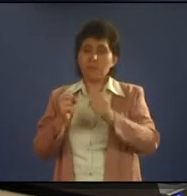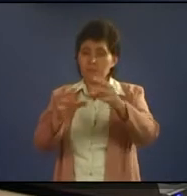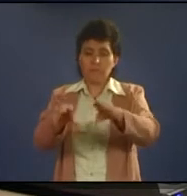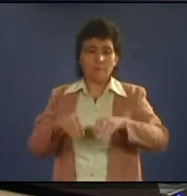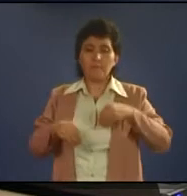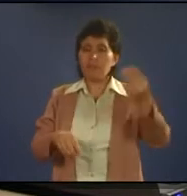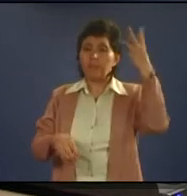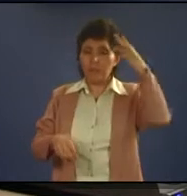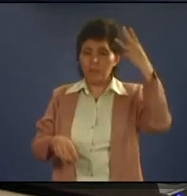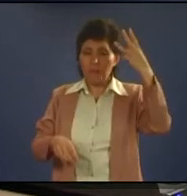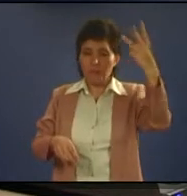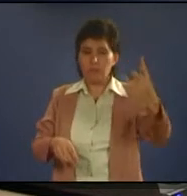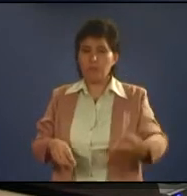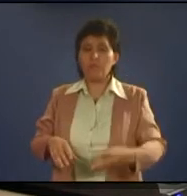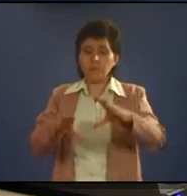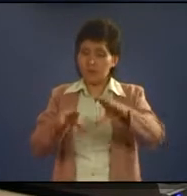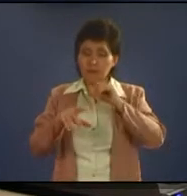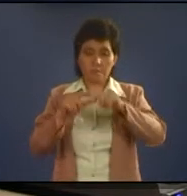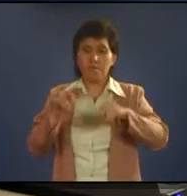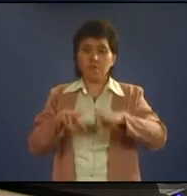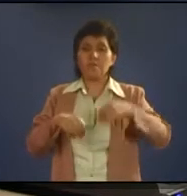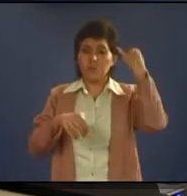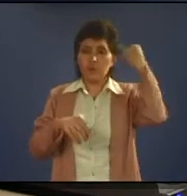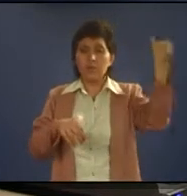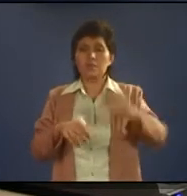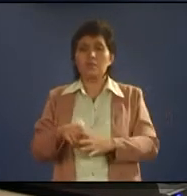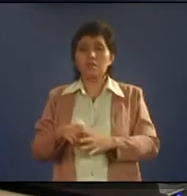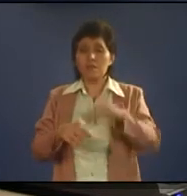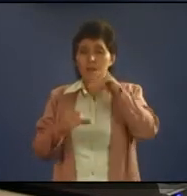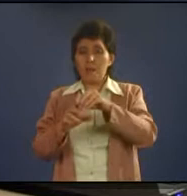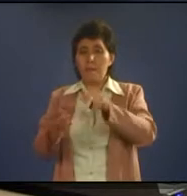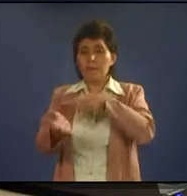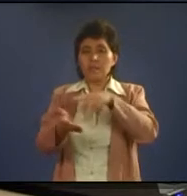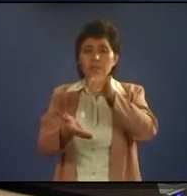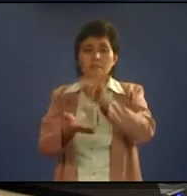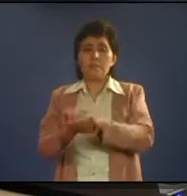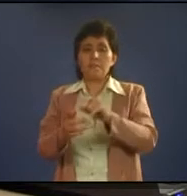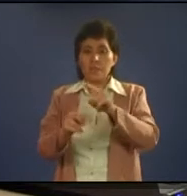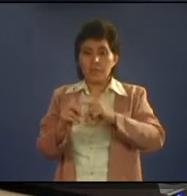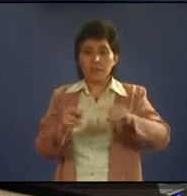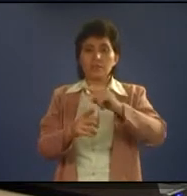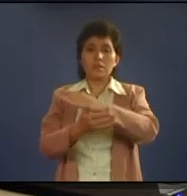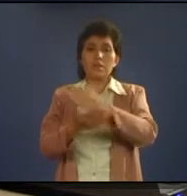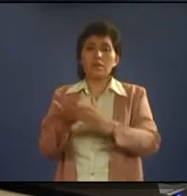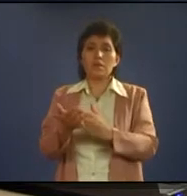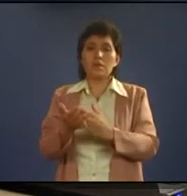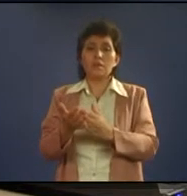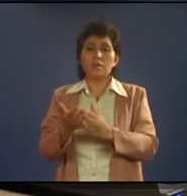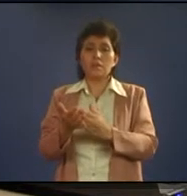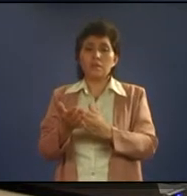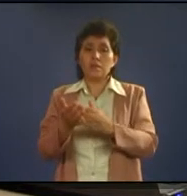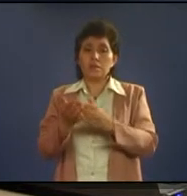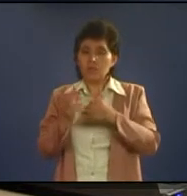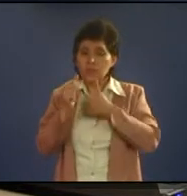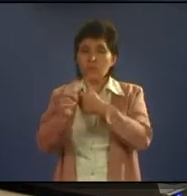some party. Within the party itself, when someone go against the norms of the